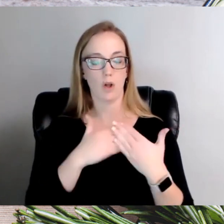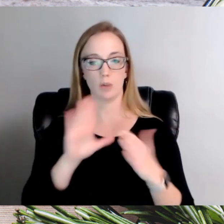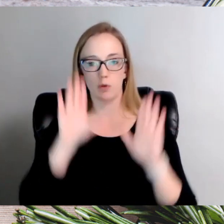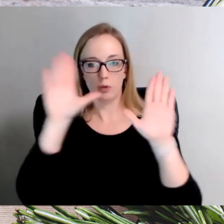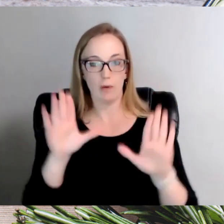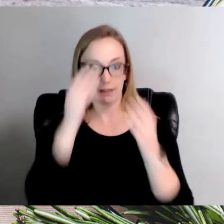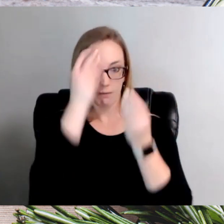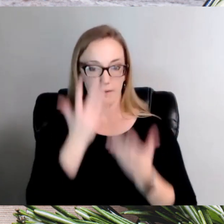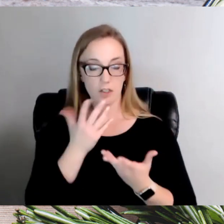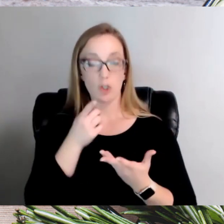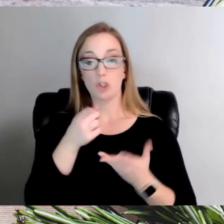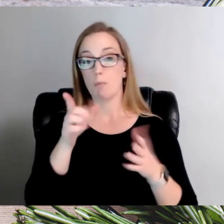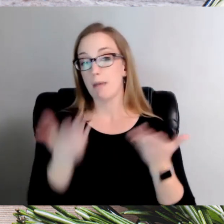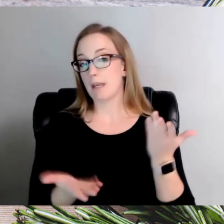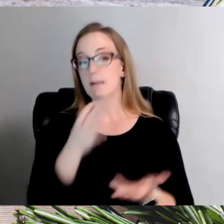Spread that out